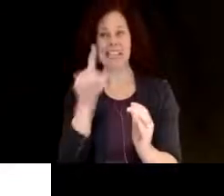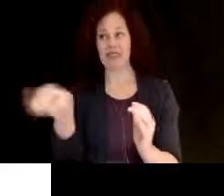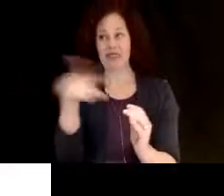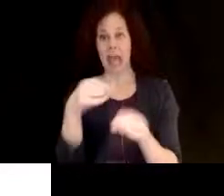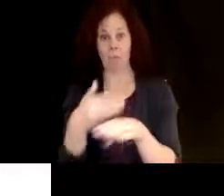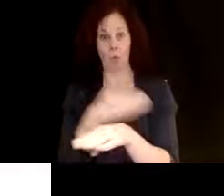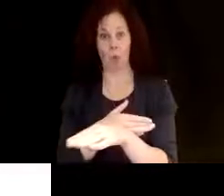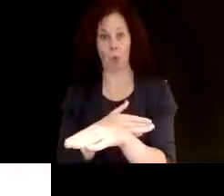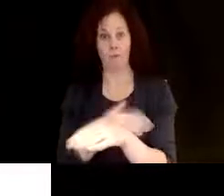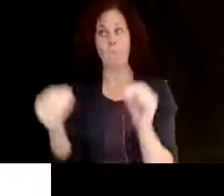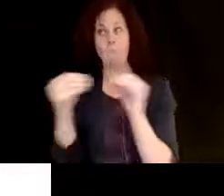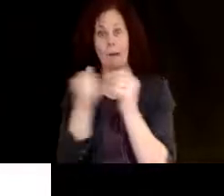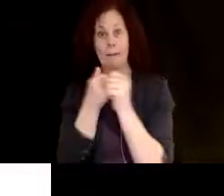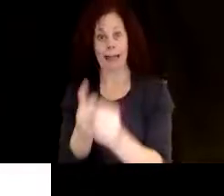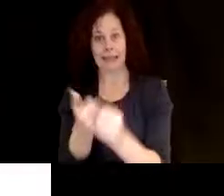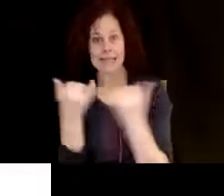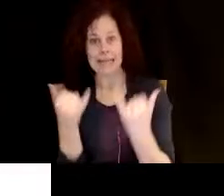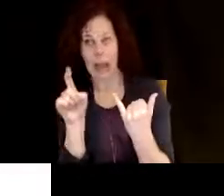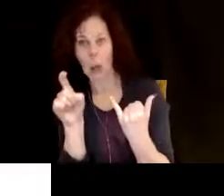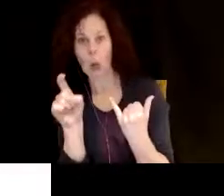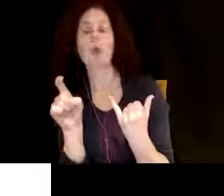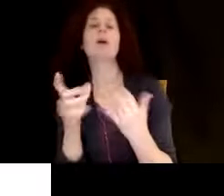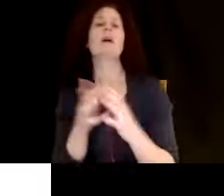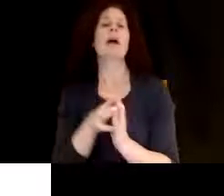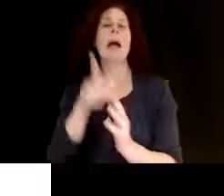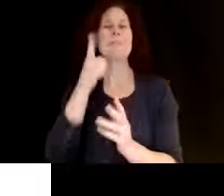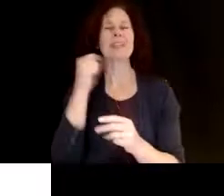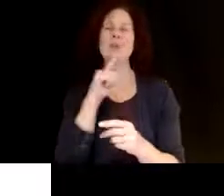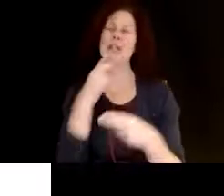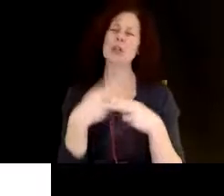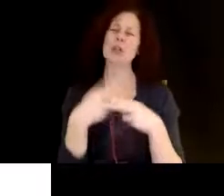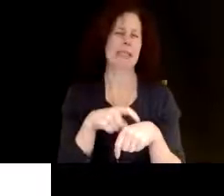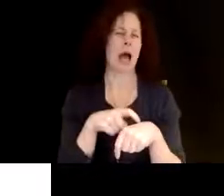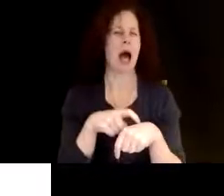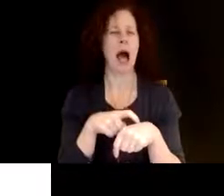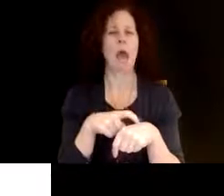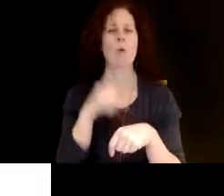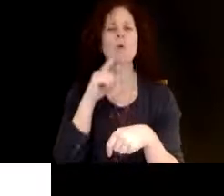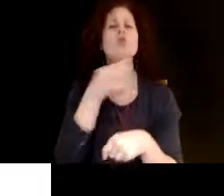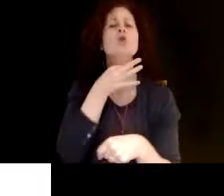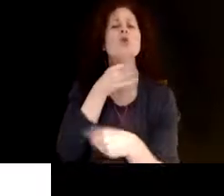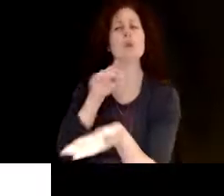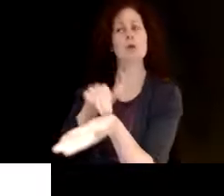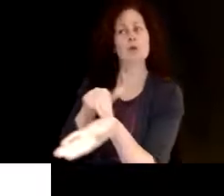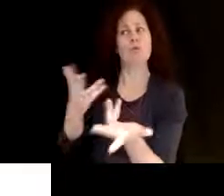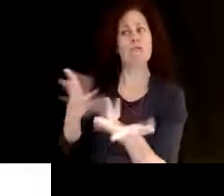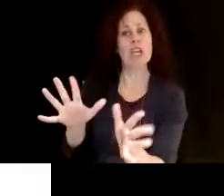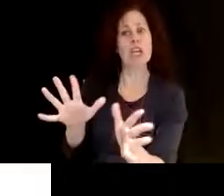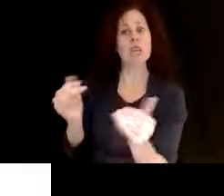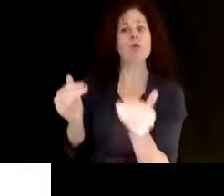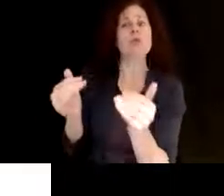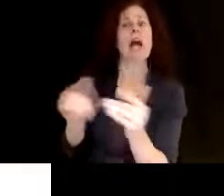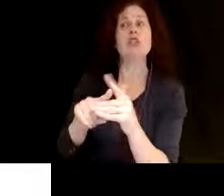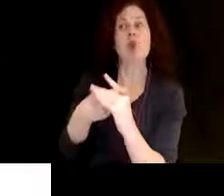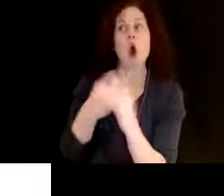horizon, we kind of wanted to look to see if municipalities had even taken some positive steps towards compliance. So we developed a